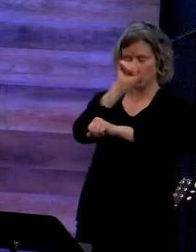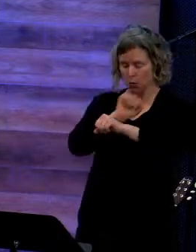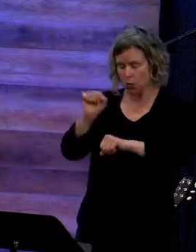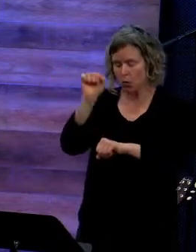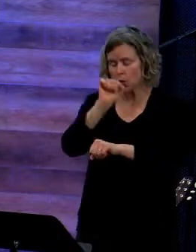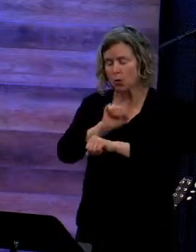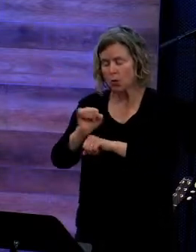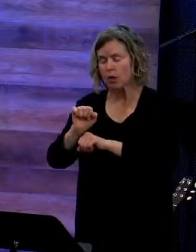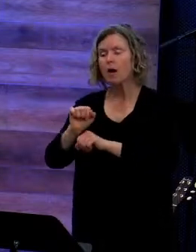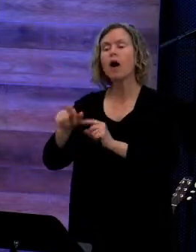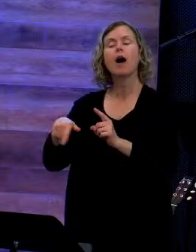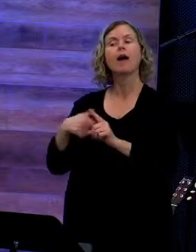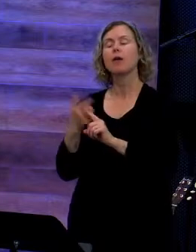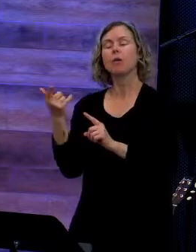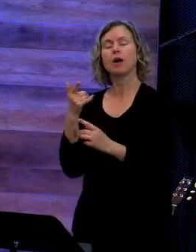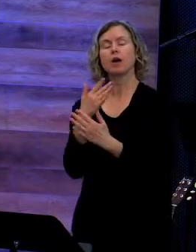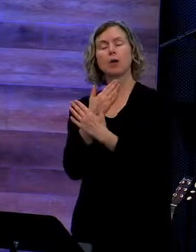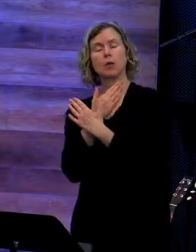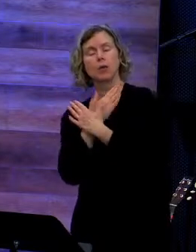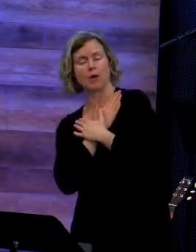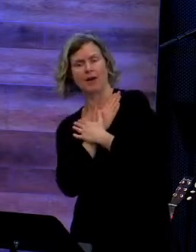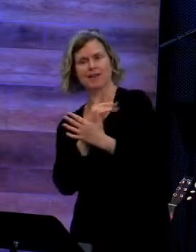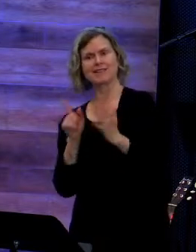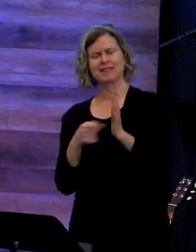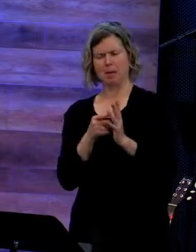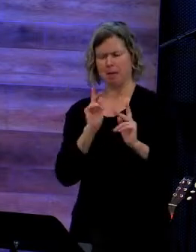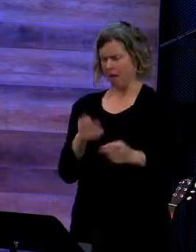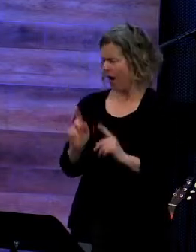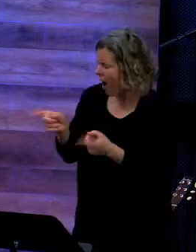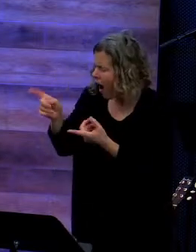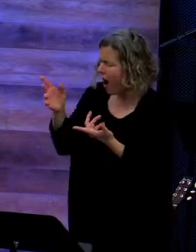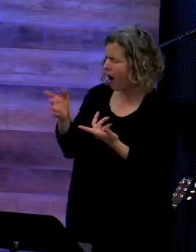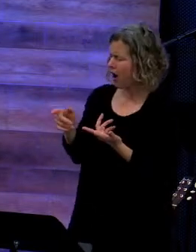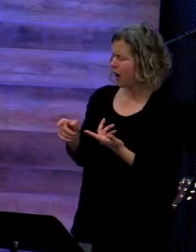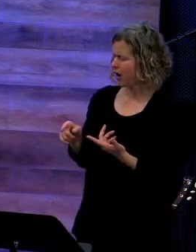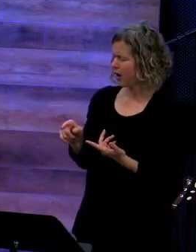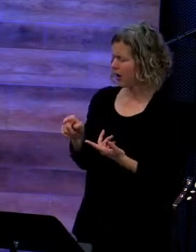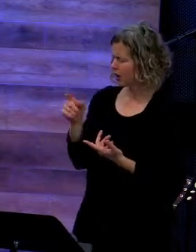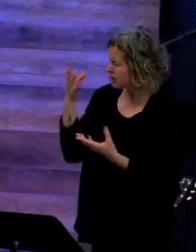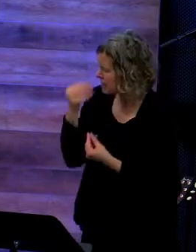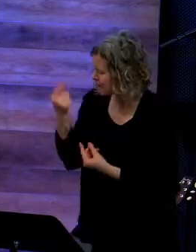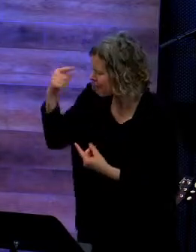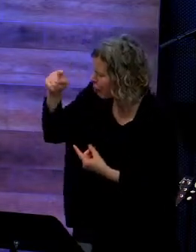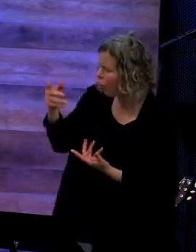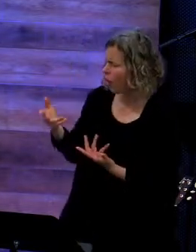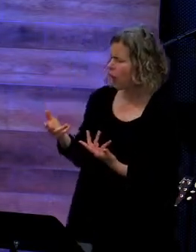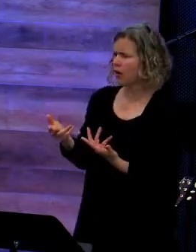when others thought he should be resting. And other times he was sleeping when others thought he should be working.